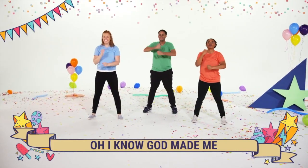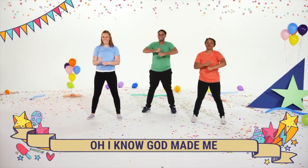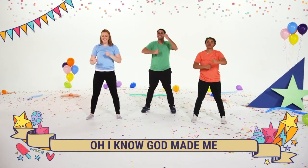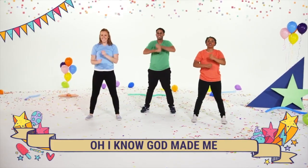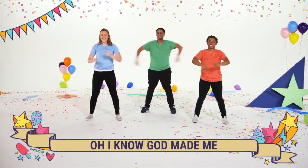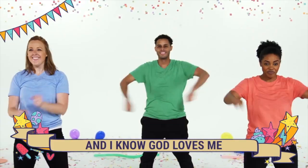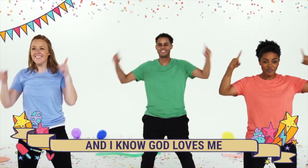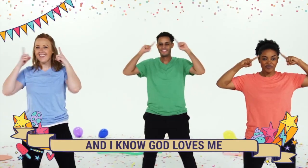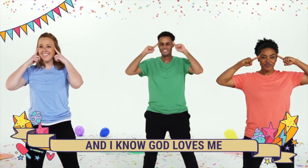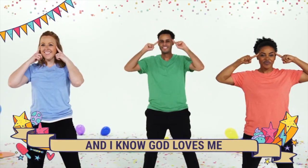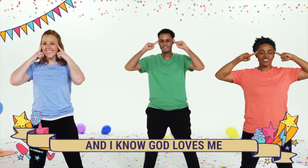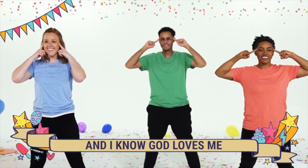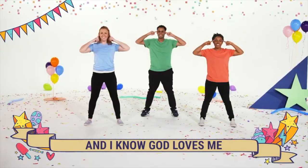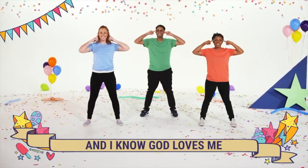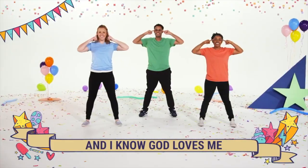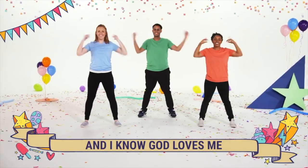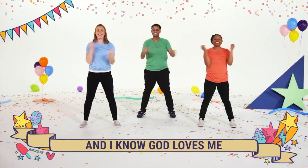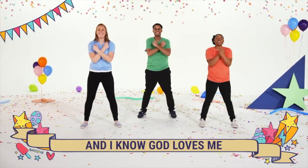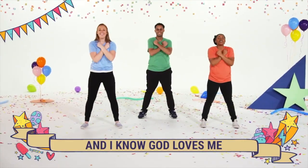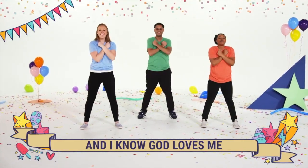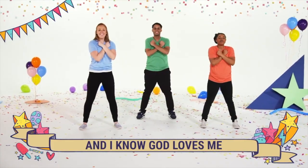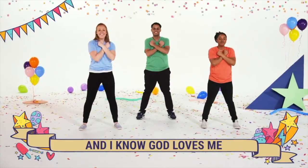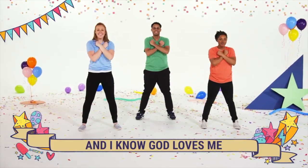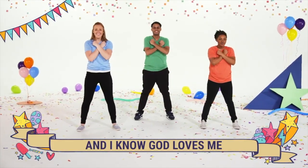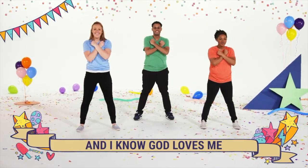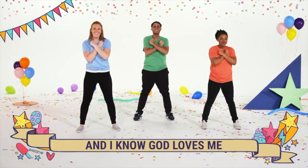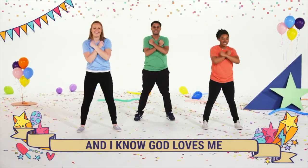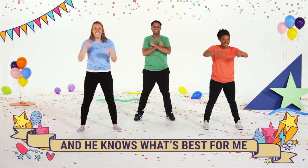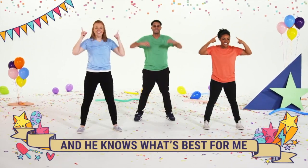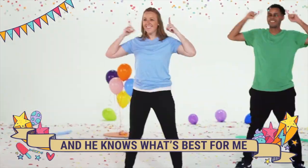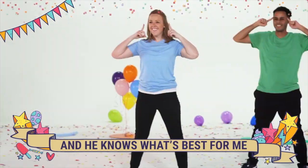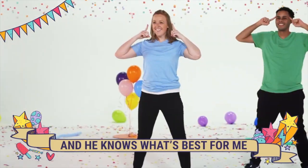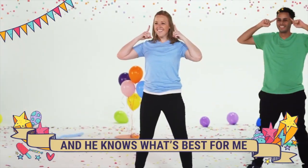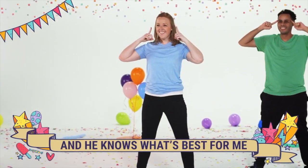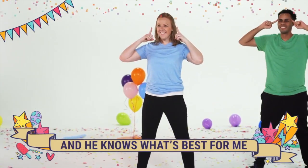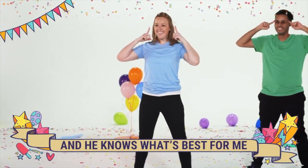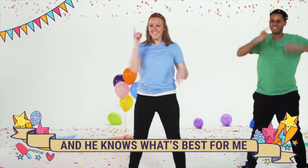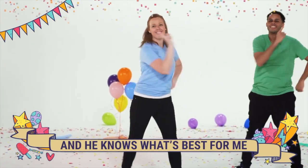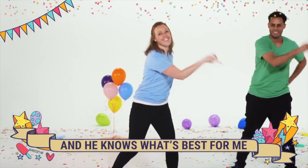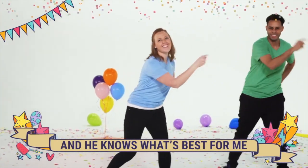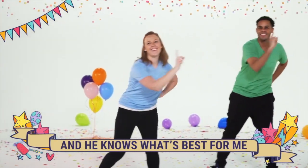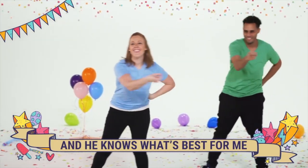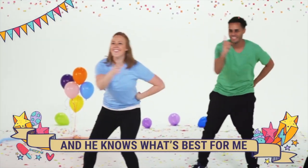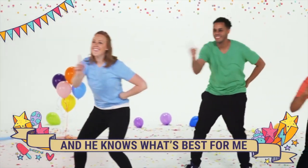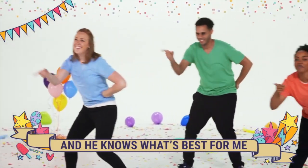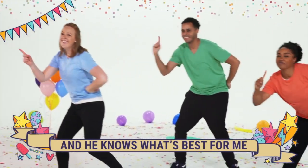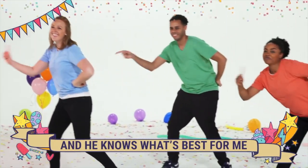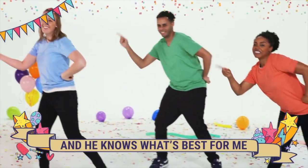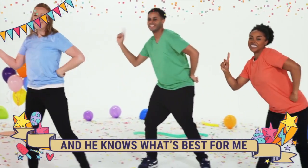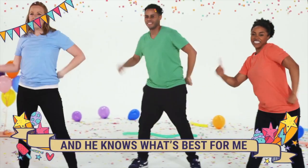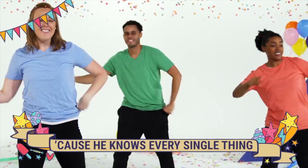me, and I know God loves me. Yeah, He knows what's best for